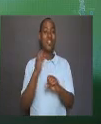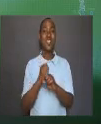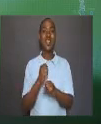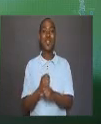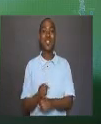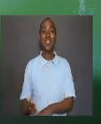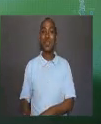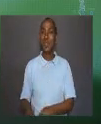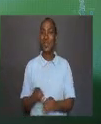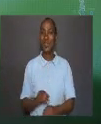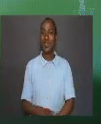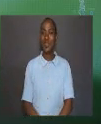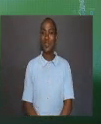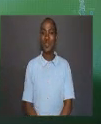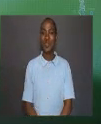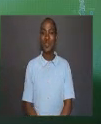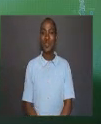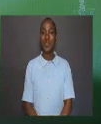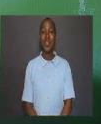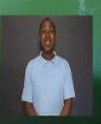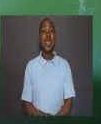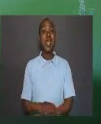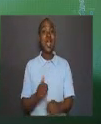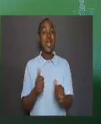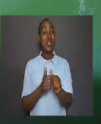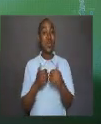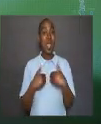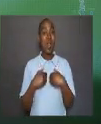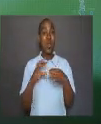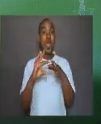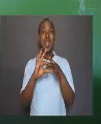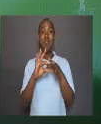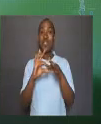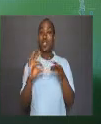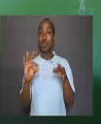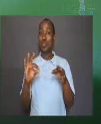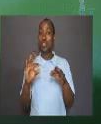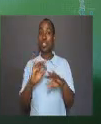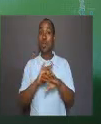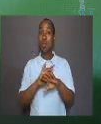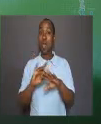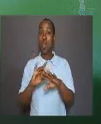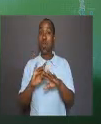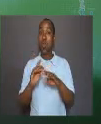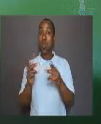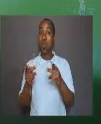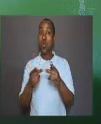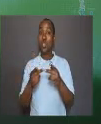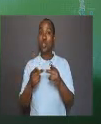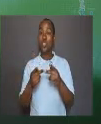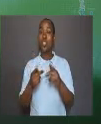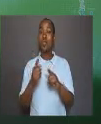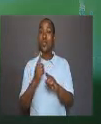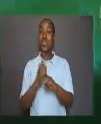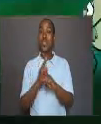students. Complete the following sentences by filling in the blanks with the